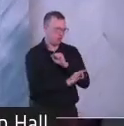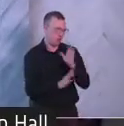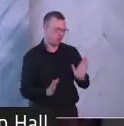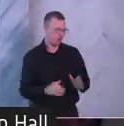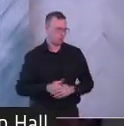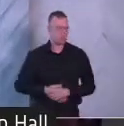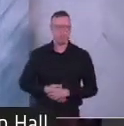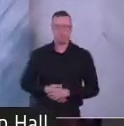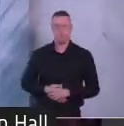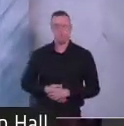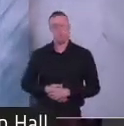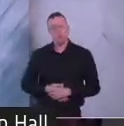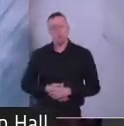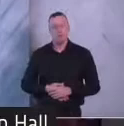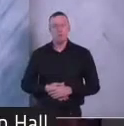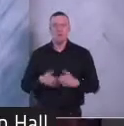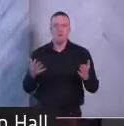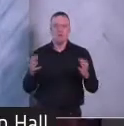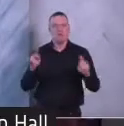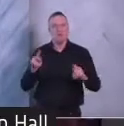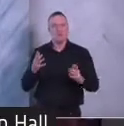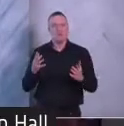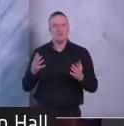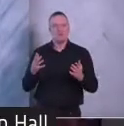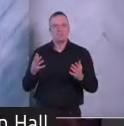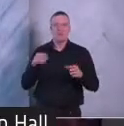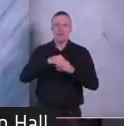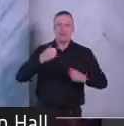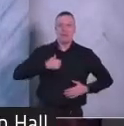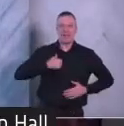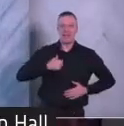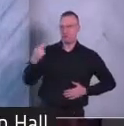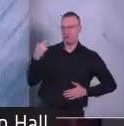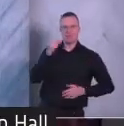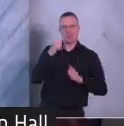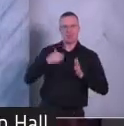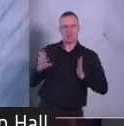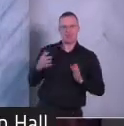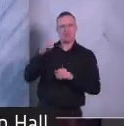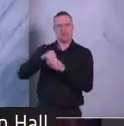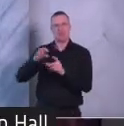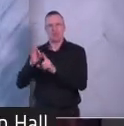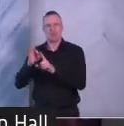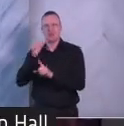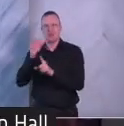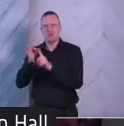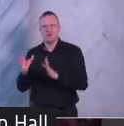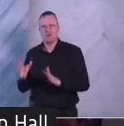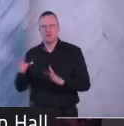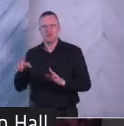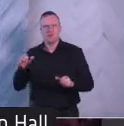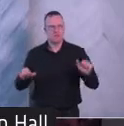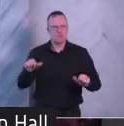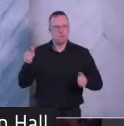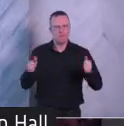So, okay, so you're not really seen as being Canadian in Canada. You're not quite seen as being Pakistani in Pakistan. Where are you from? What's the